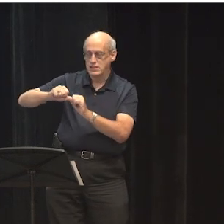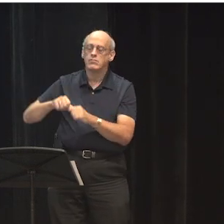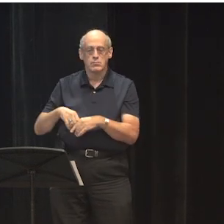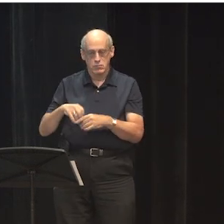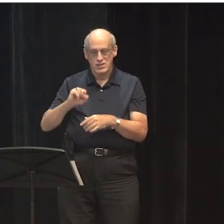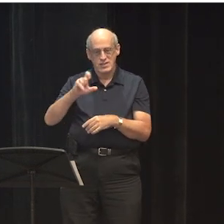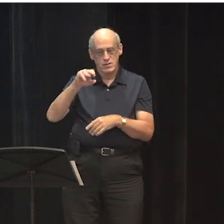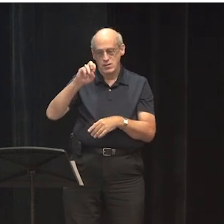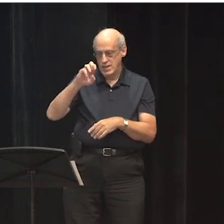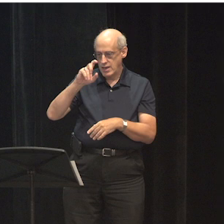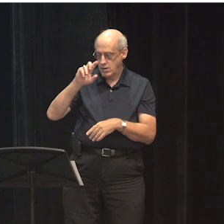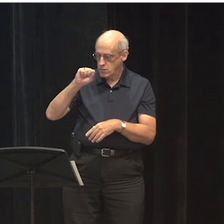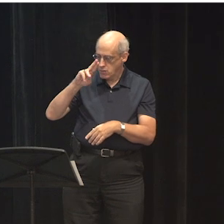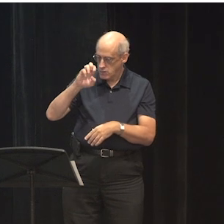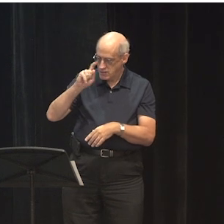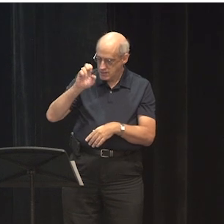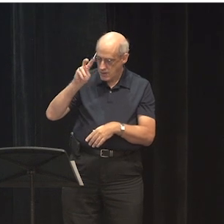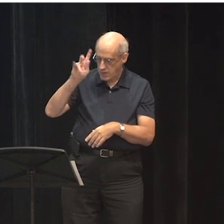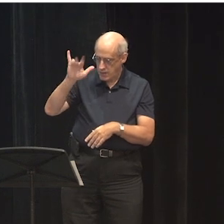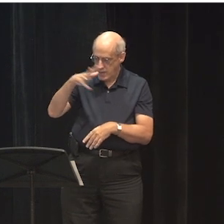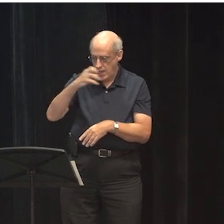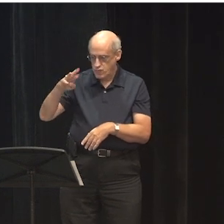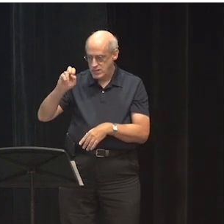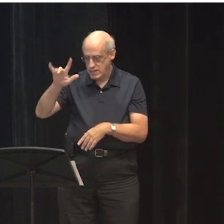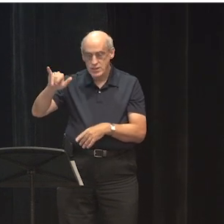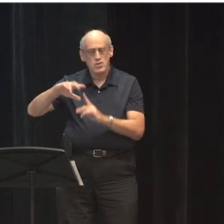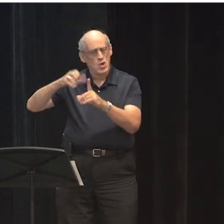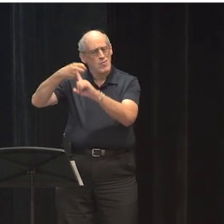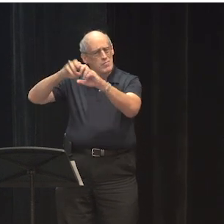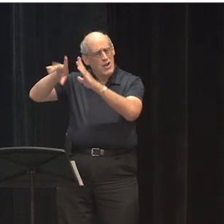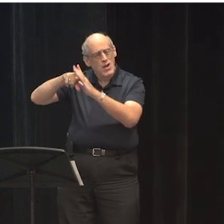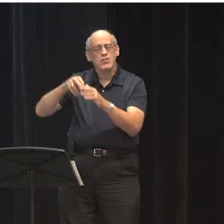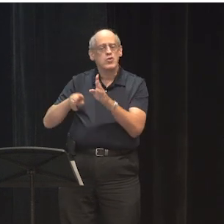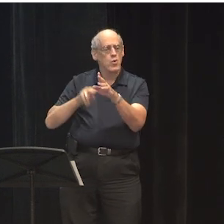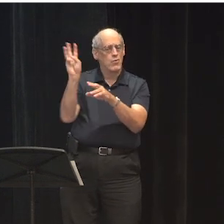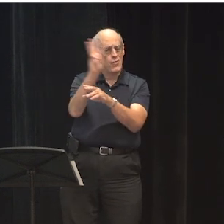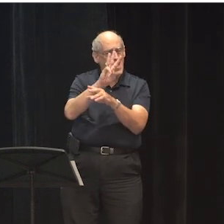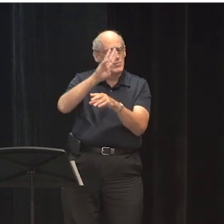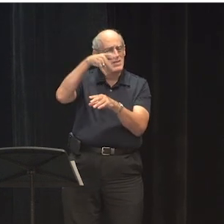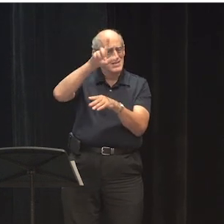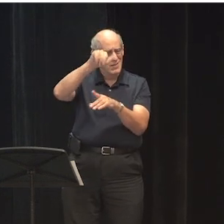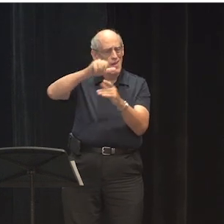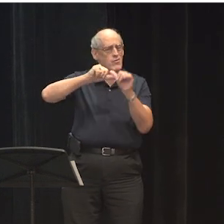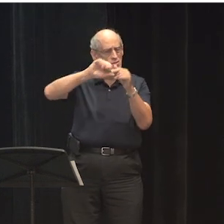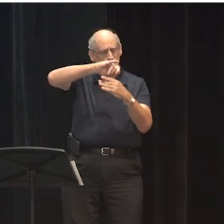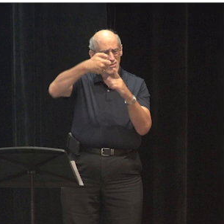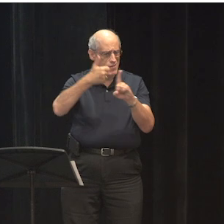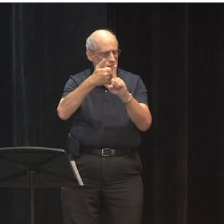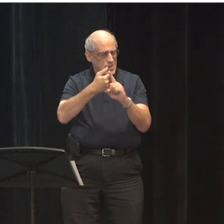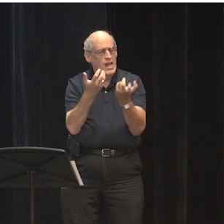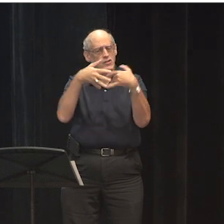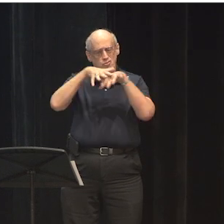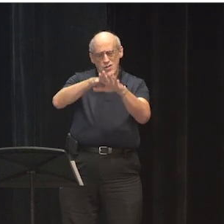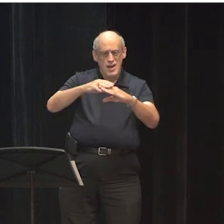So just a little bit of background on the project. The Northwest Battery Park City Resiliency Project is an